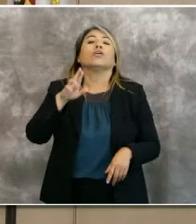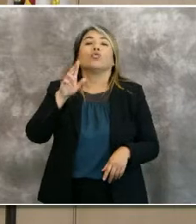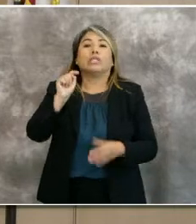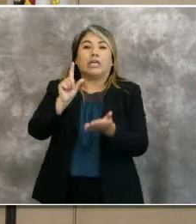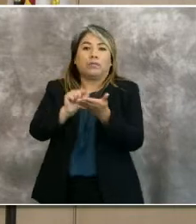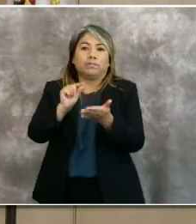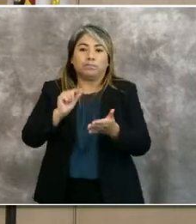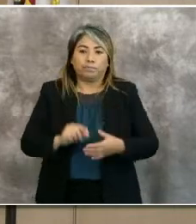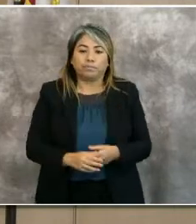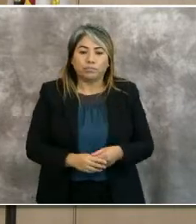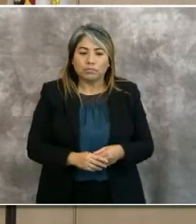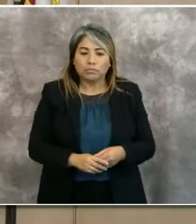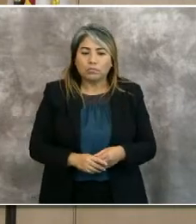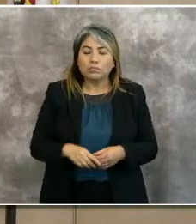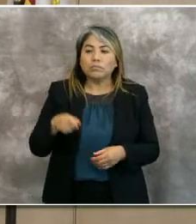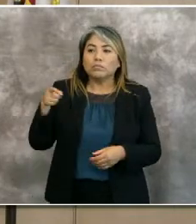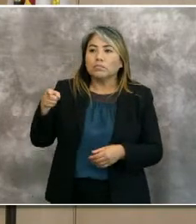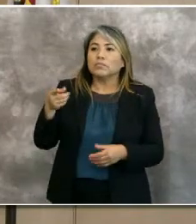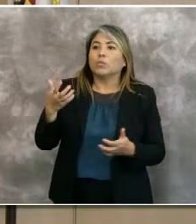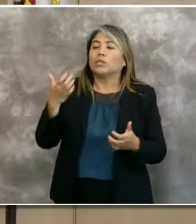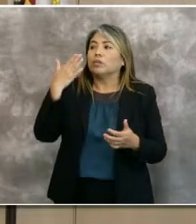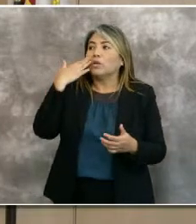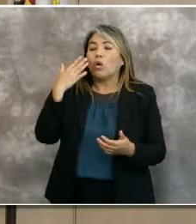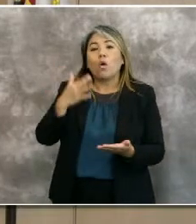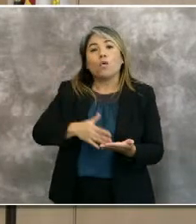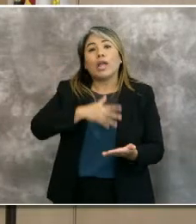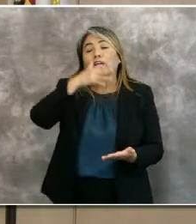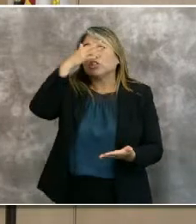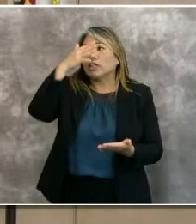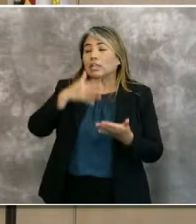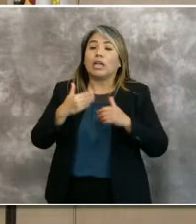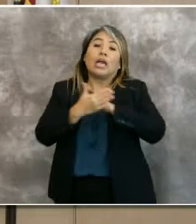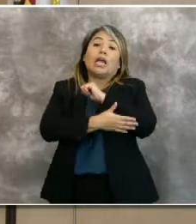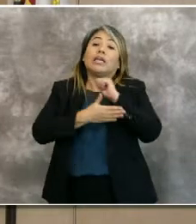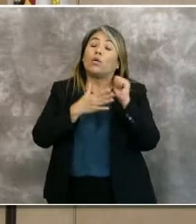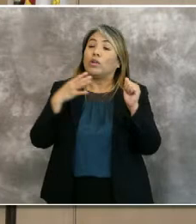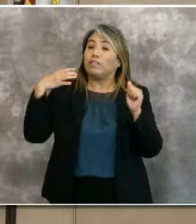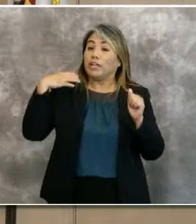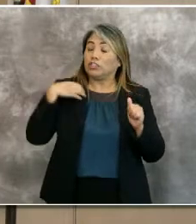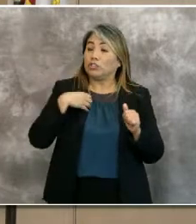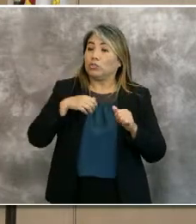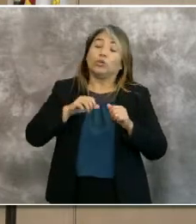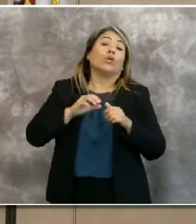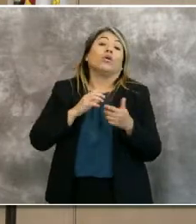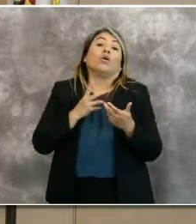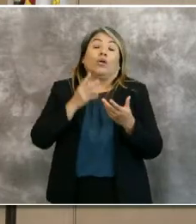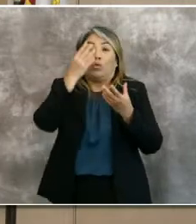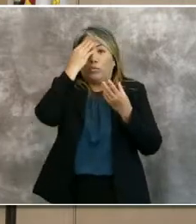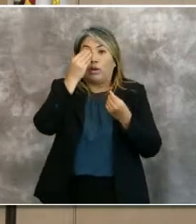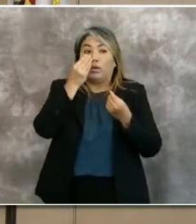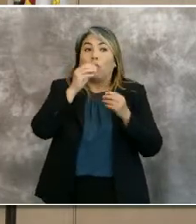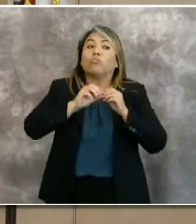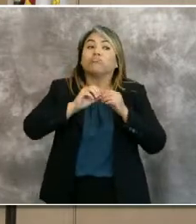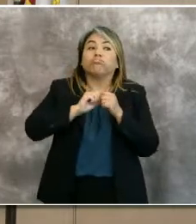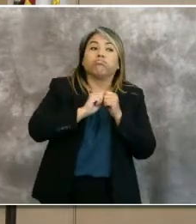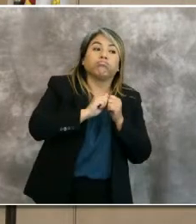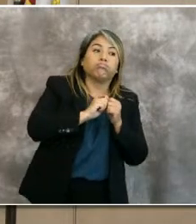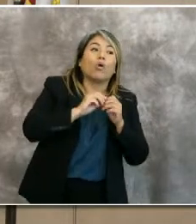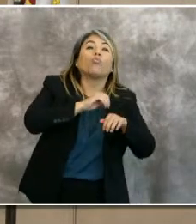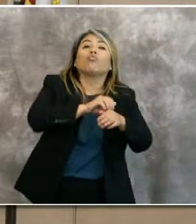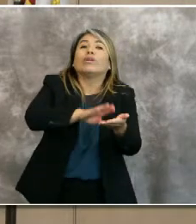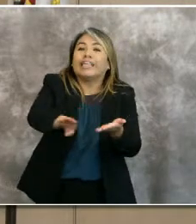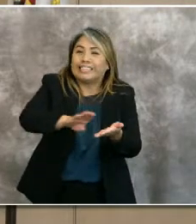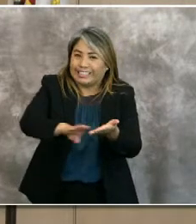Tribune. She asks, occasionally county officials release an estimated number of people who have recovered